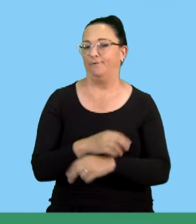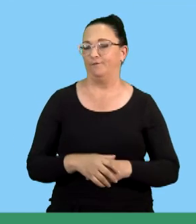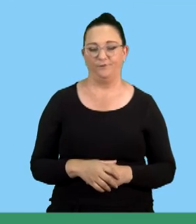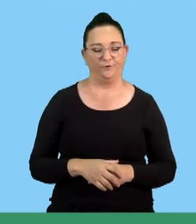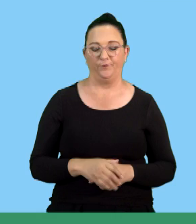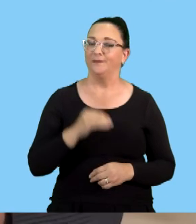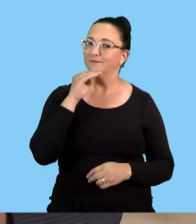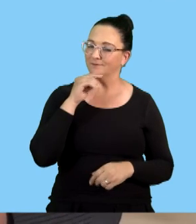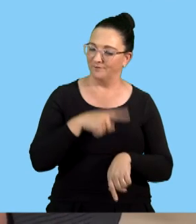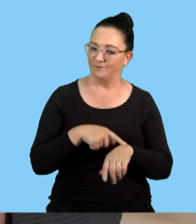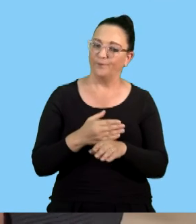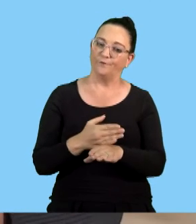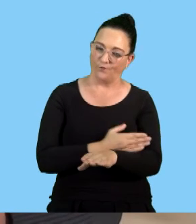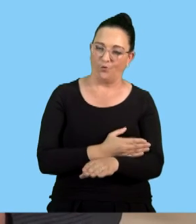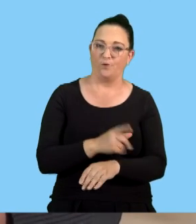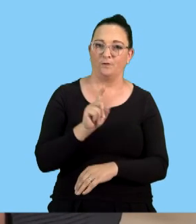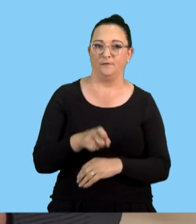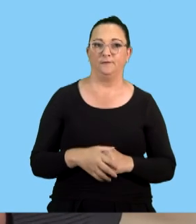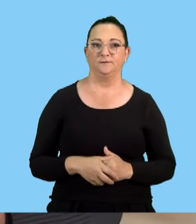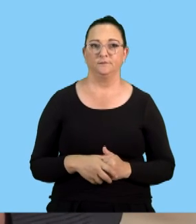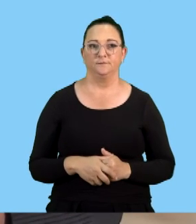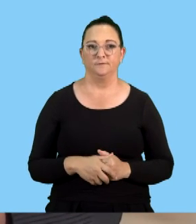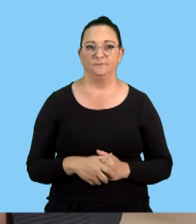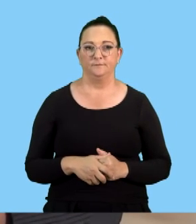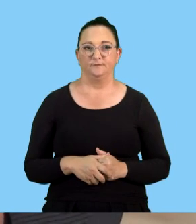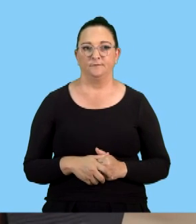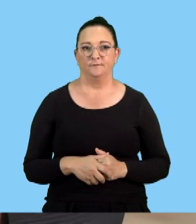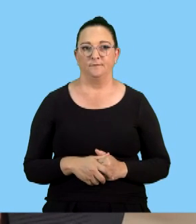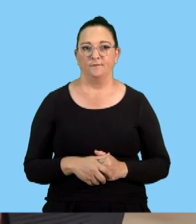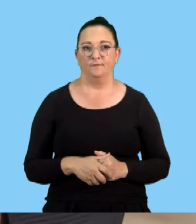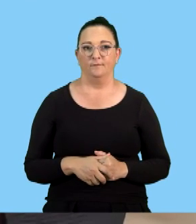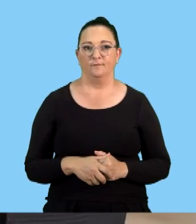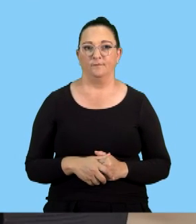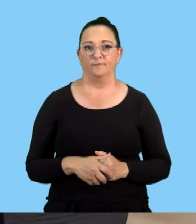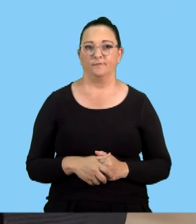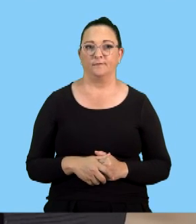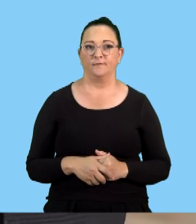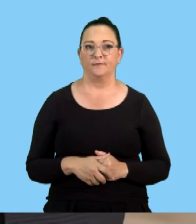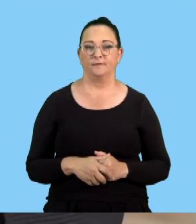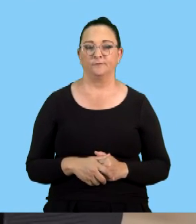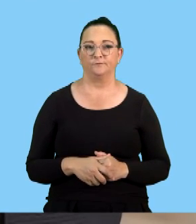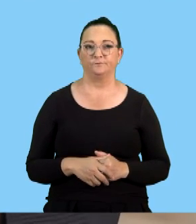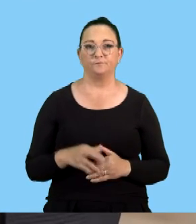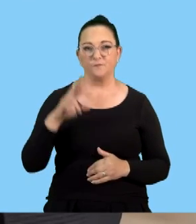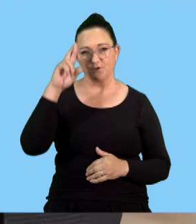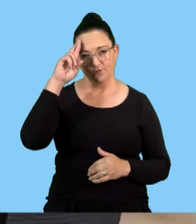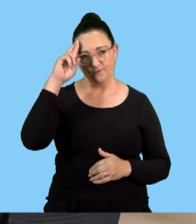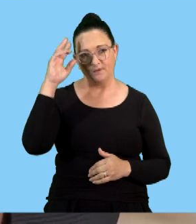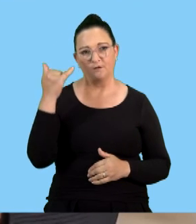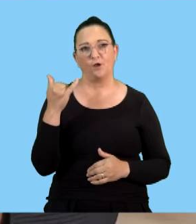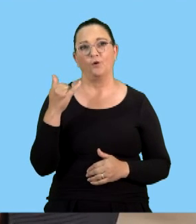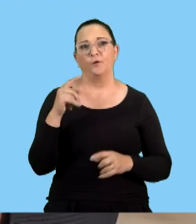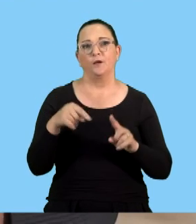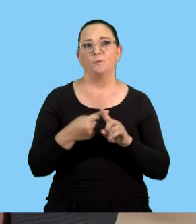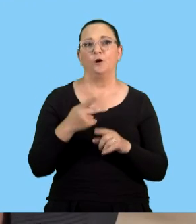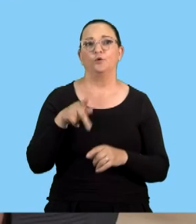more than enough time for that. So prior to that. So these are the types of leave. Remember, when you are asked